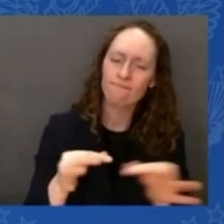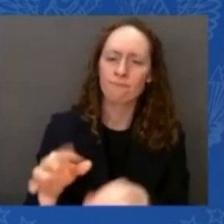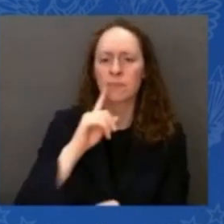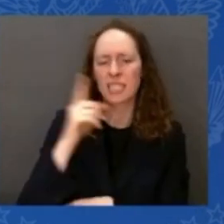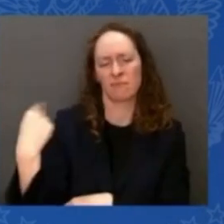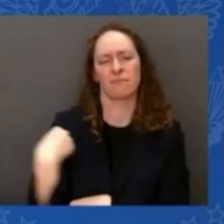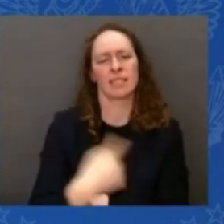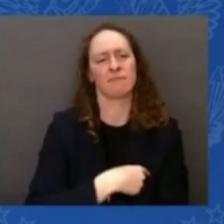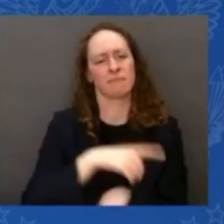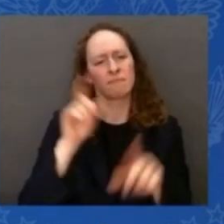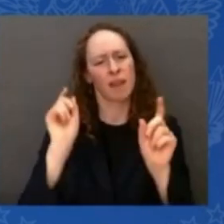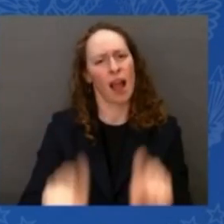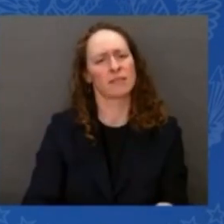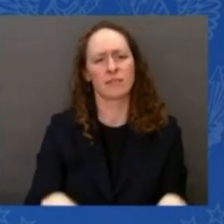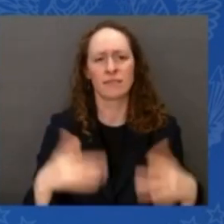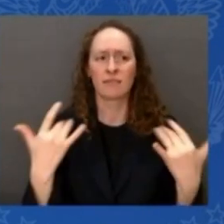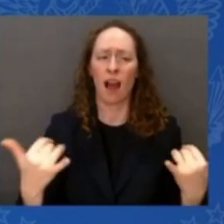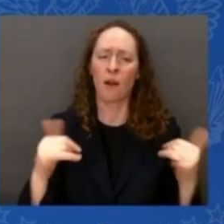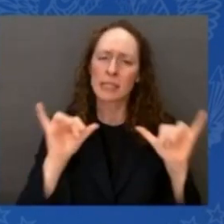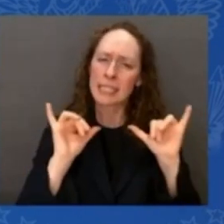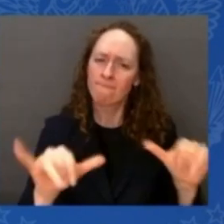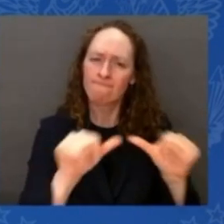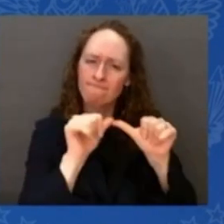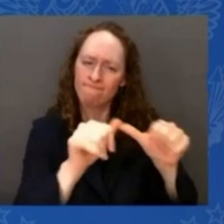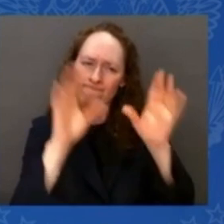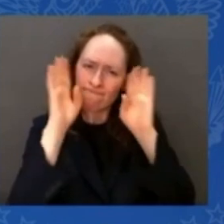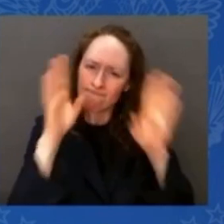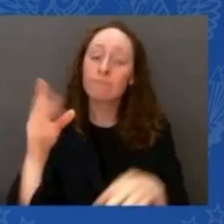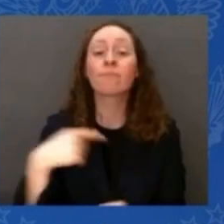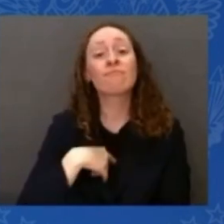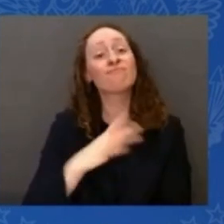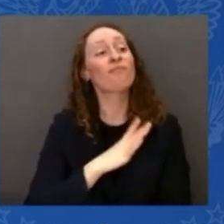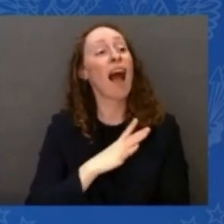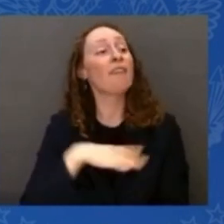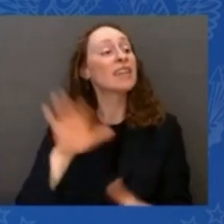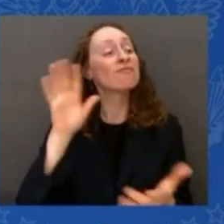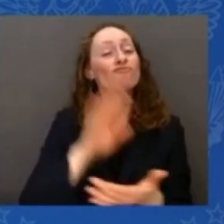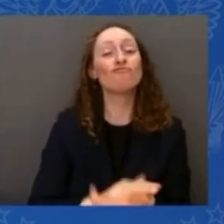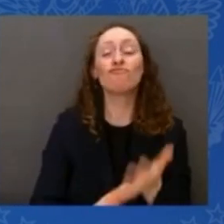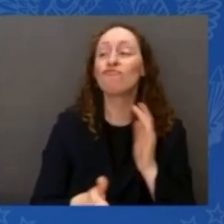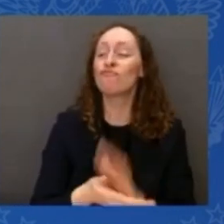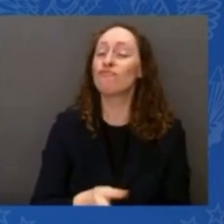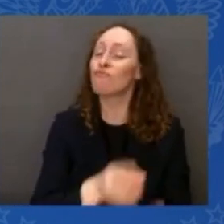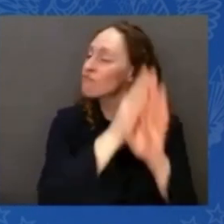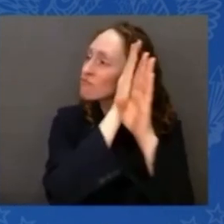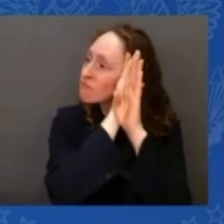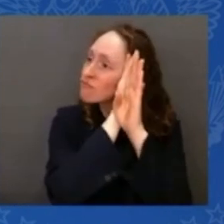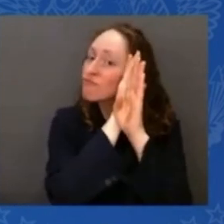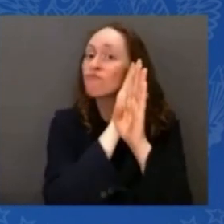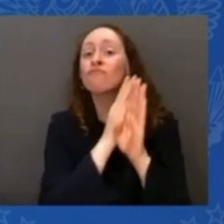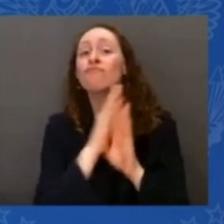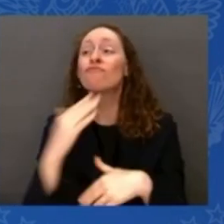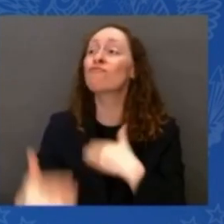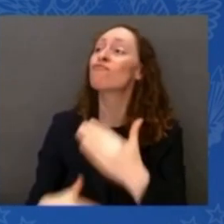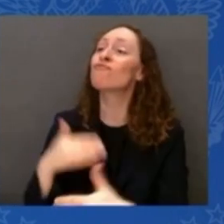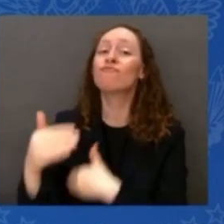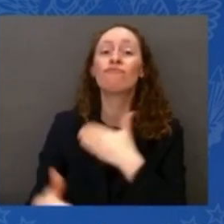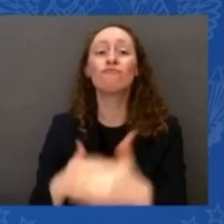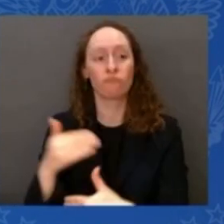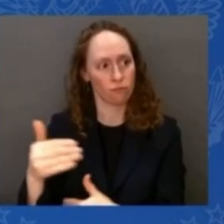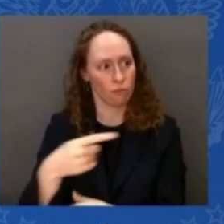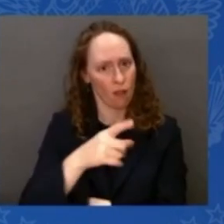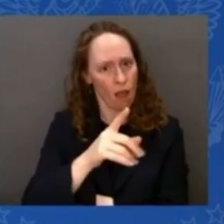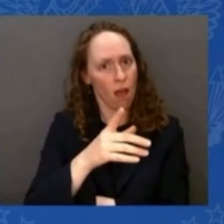can't let them take us backwards. We need to move forward, and the good news is we have a